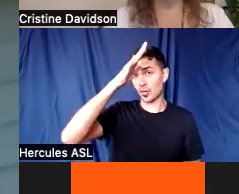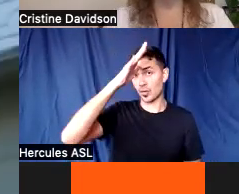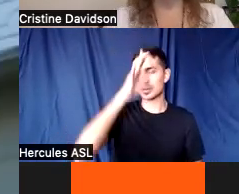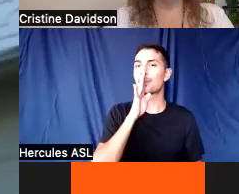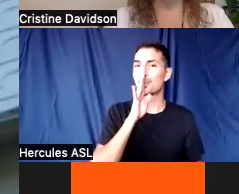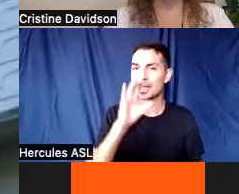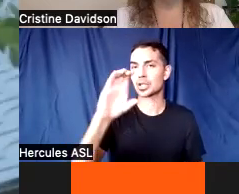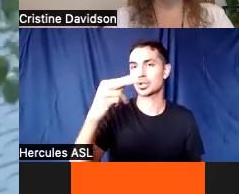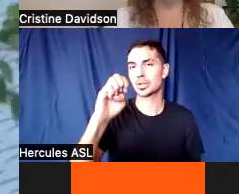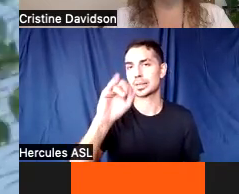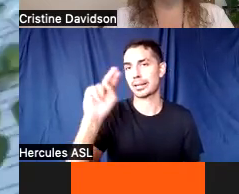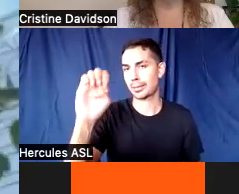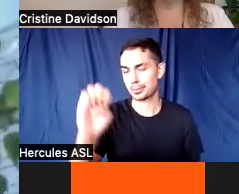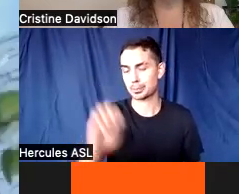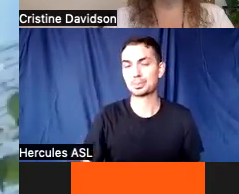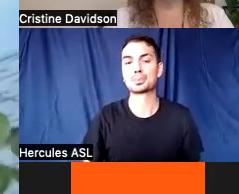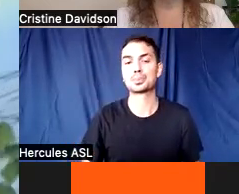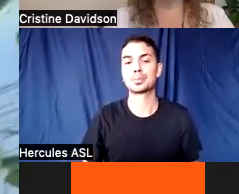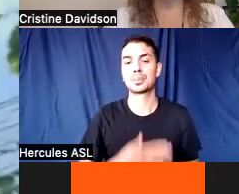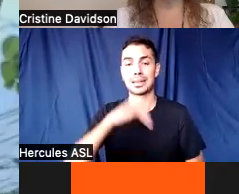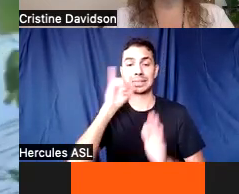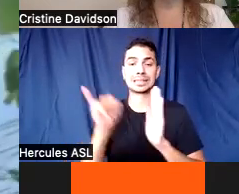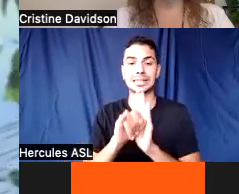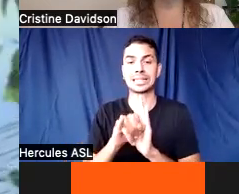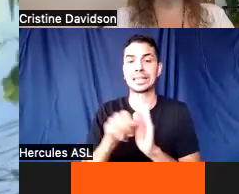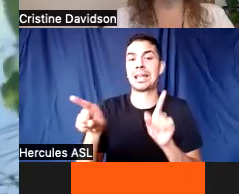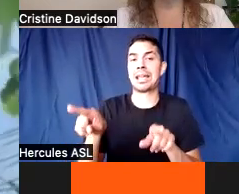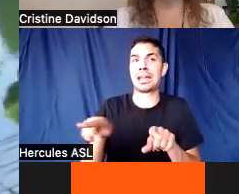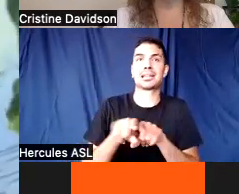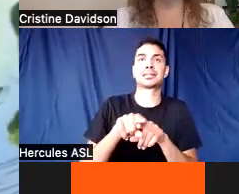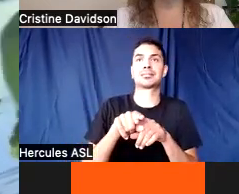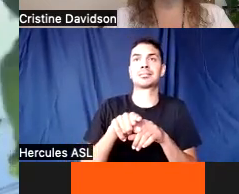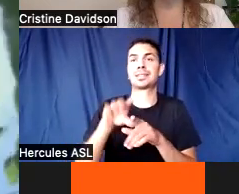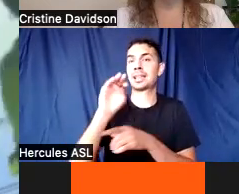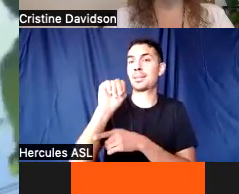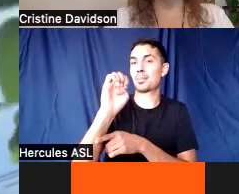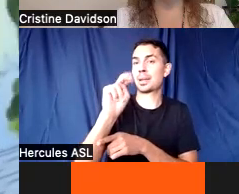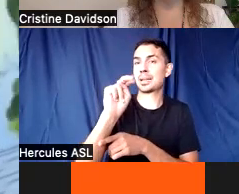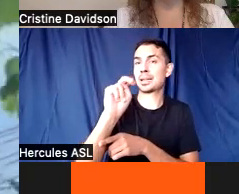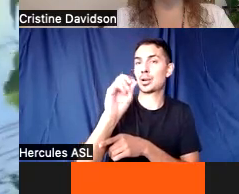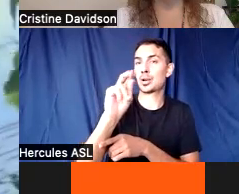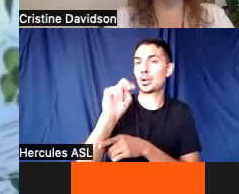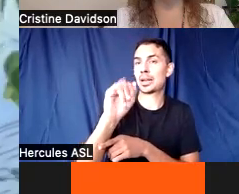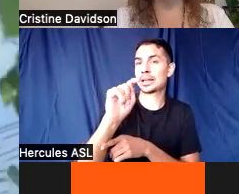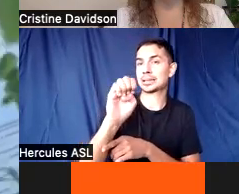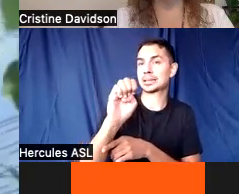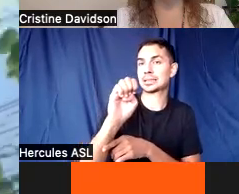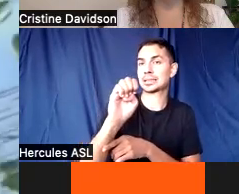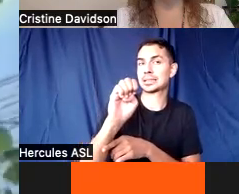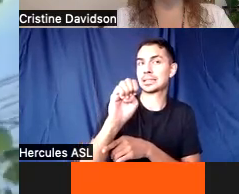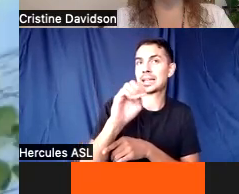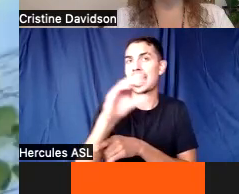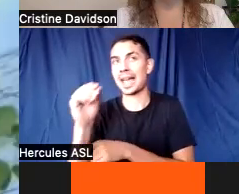identities as a Mennonite and Northern Cheyenne, I think they always go back and forth.